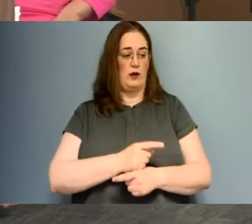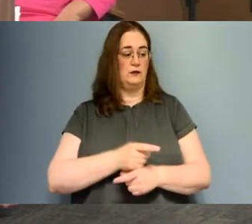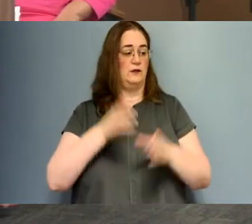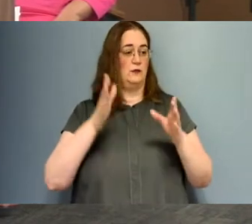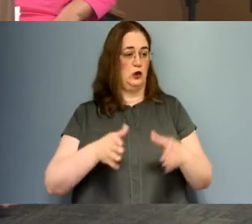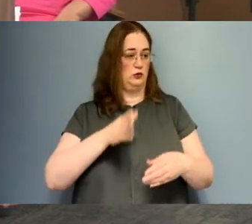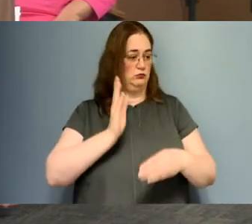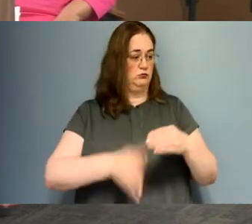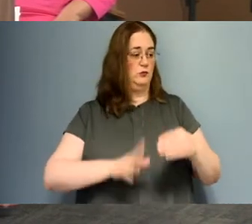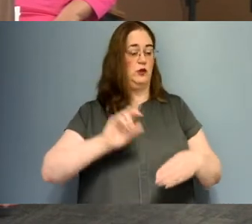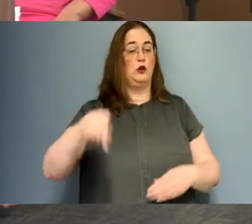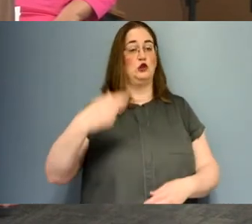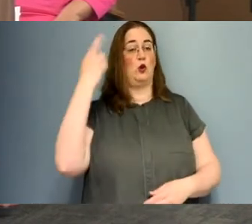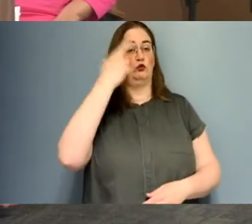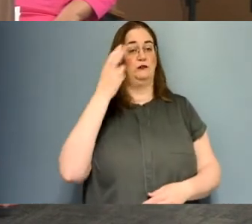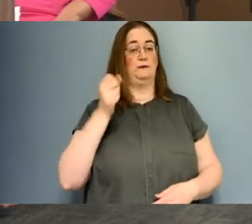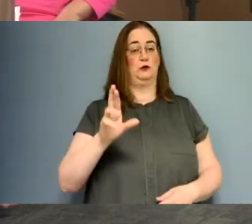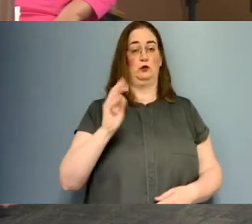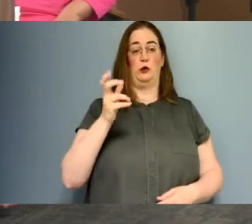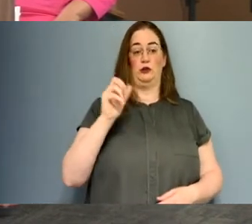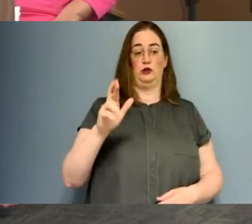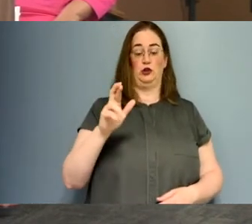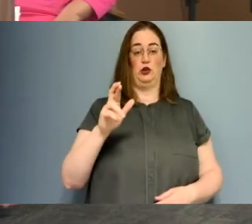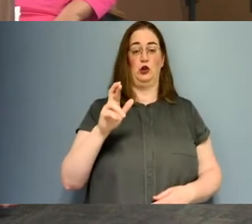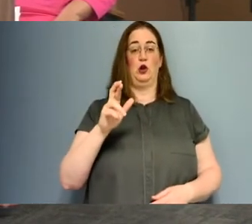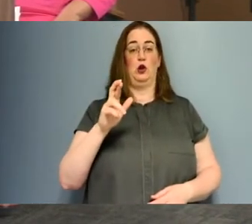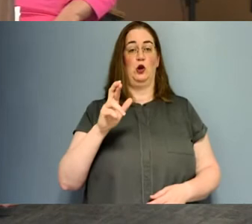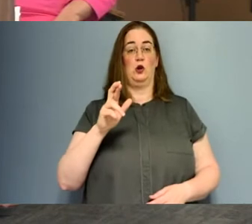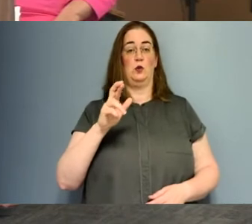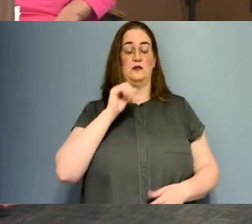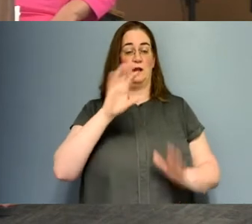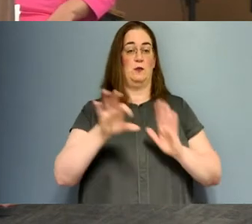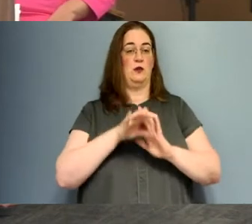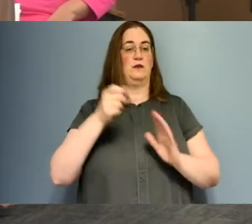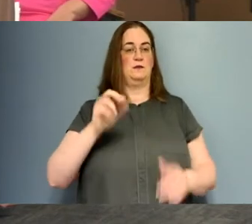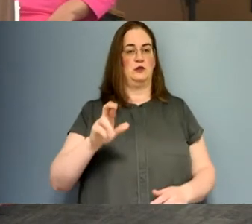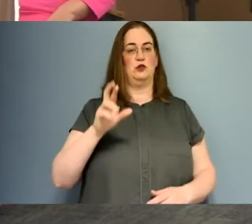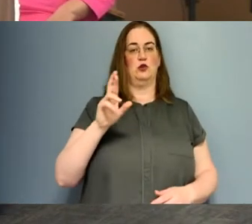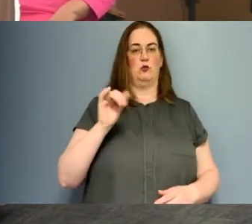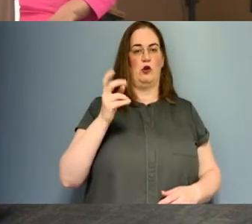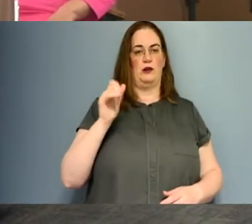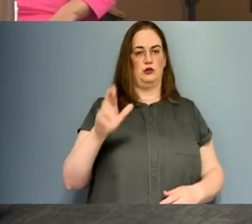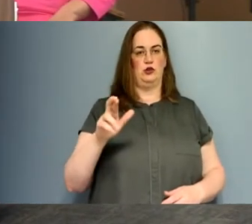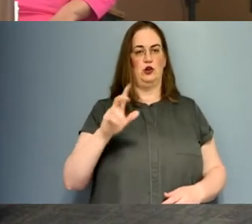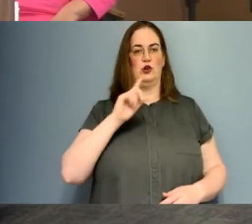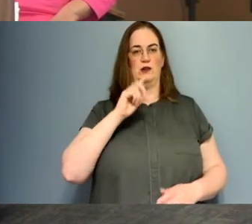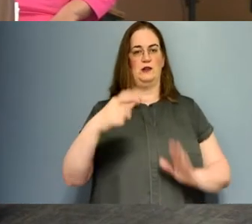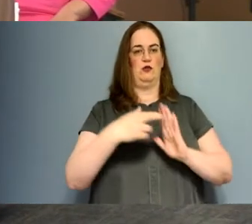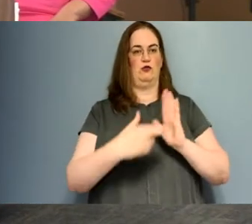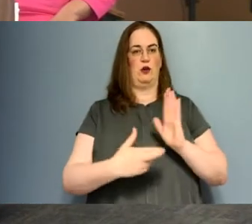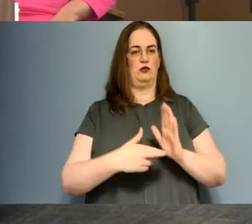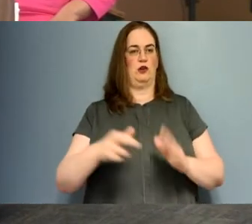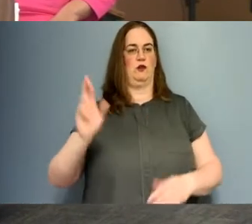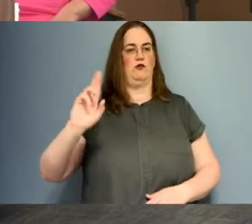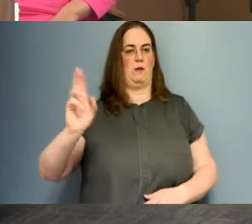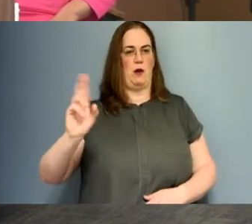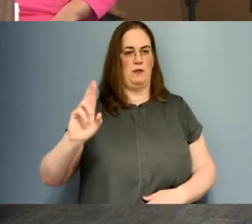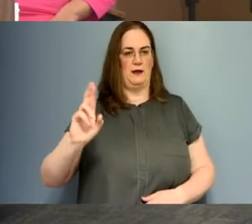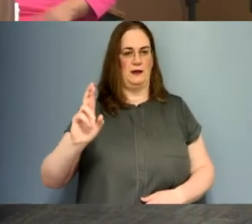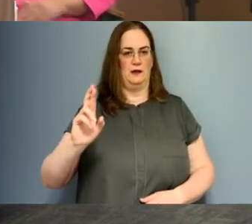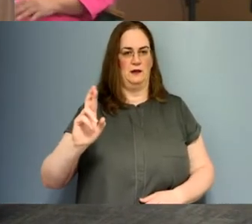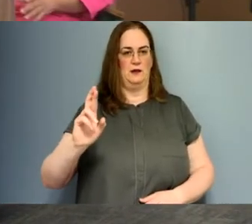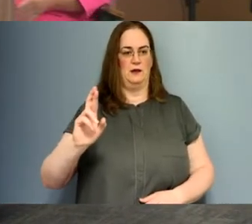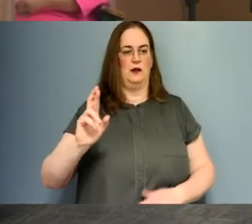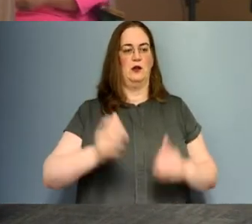the sole reason Mr. Breitinger was not appointed is that Mr. Breitinger is registered Republican,